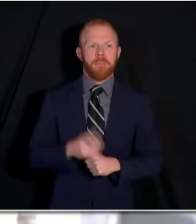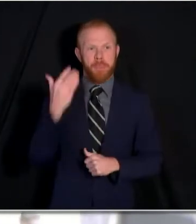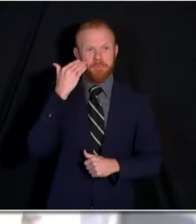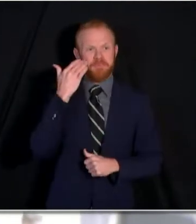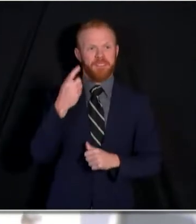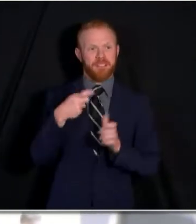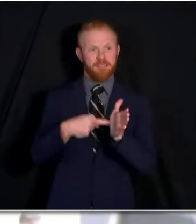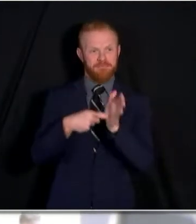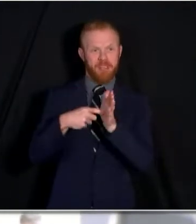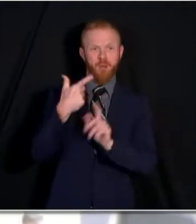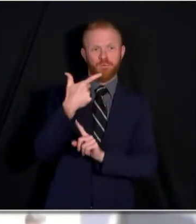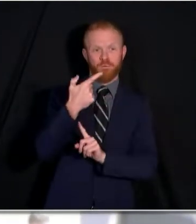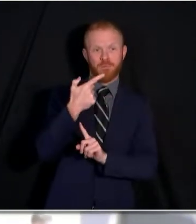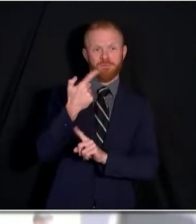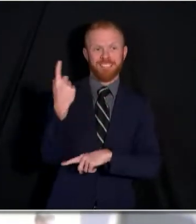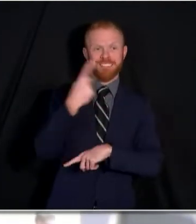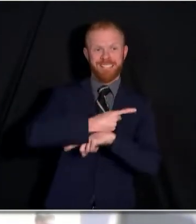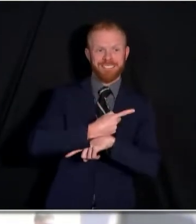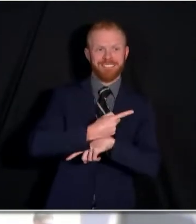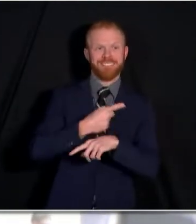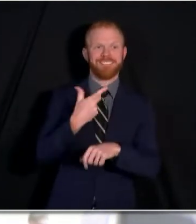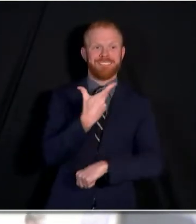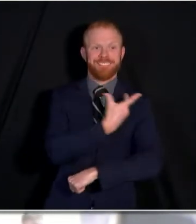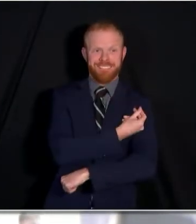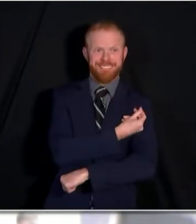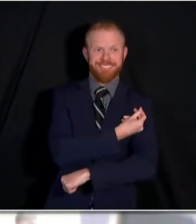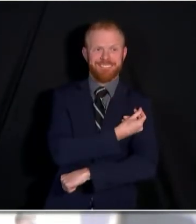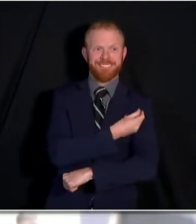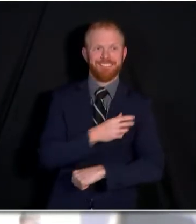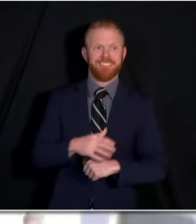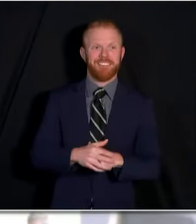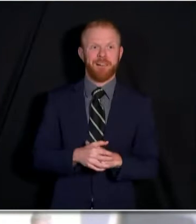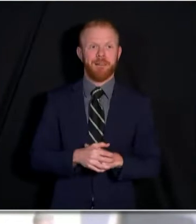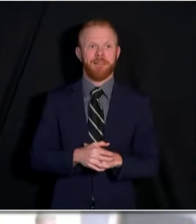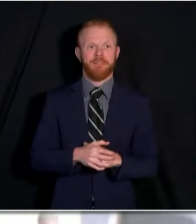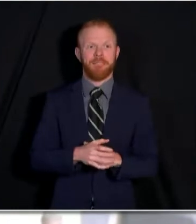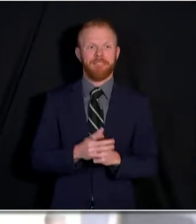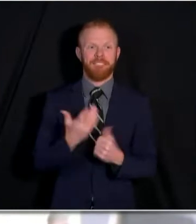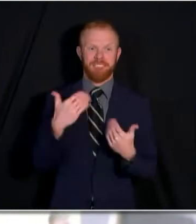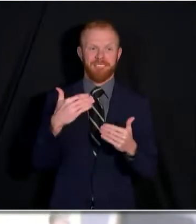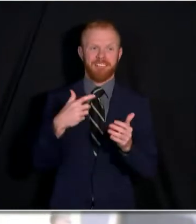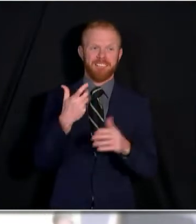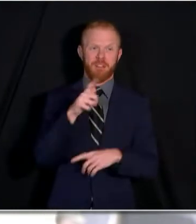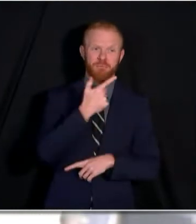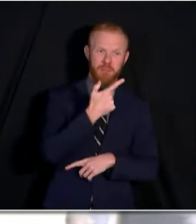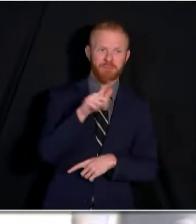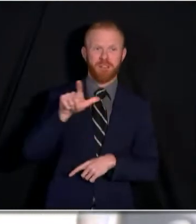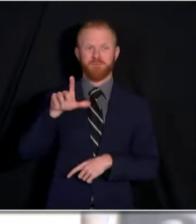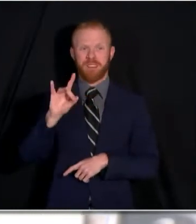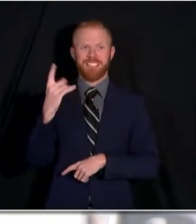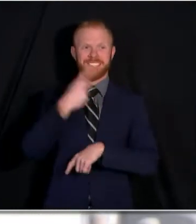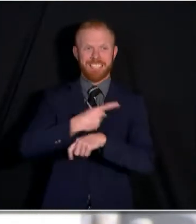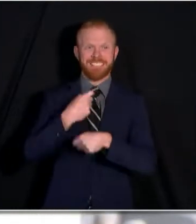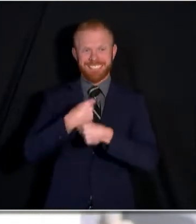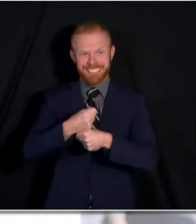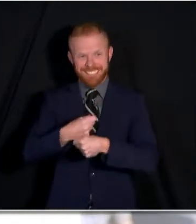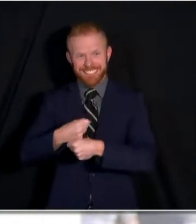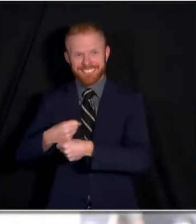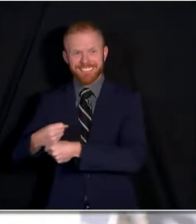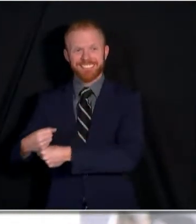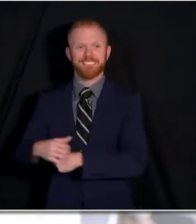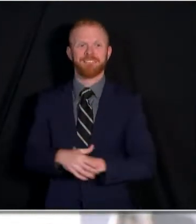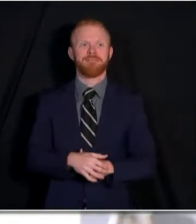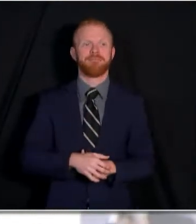that's being administered here. Pfizer, 28 for Moderna. J&J is a game changer, but those supplies won't come